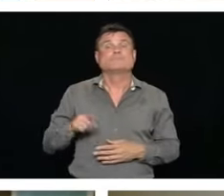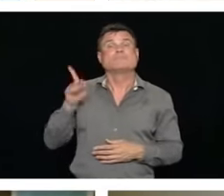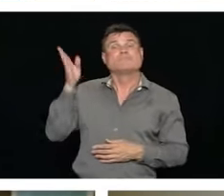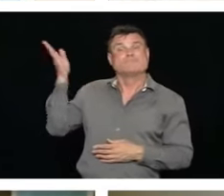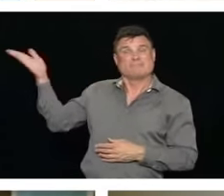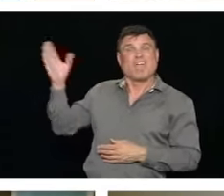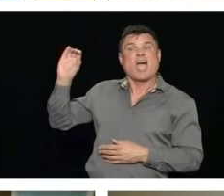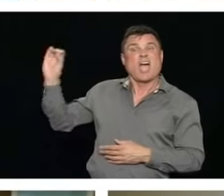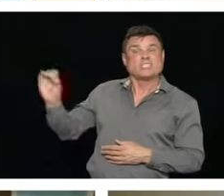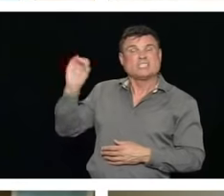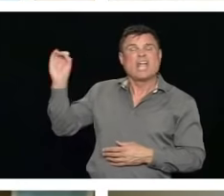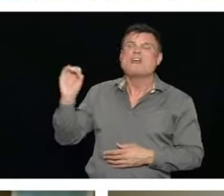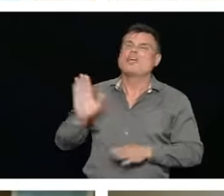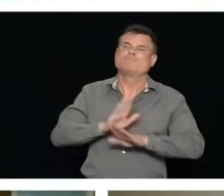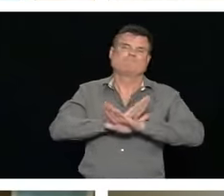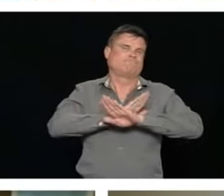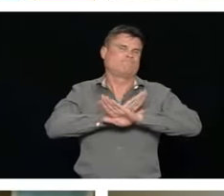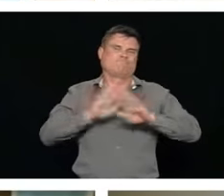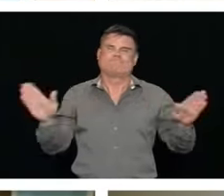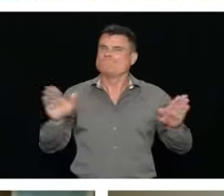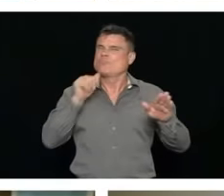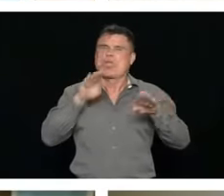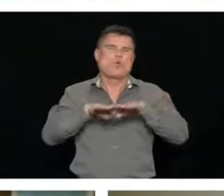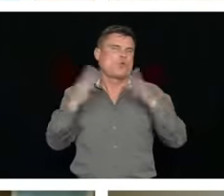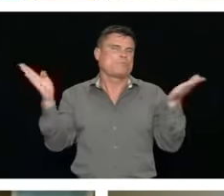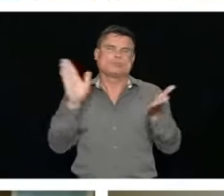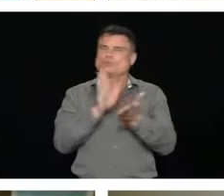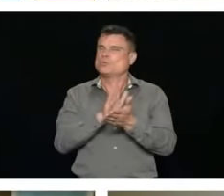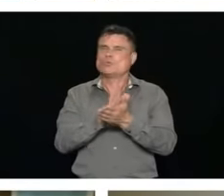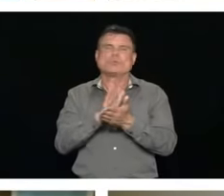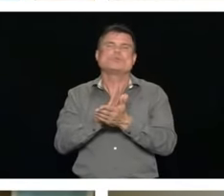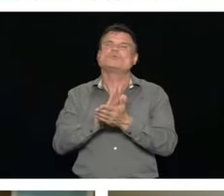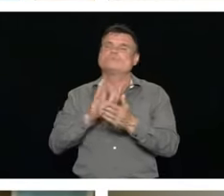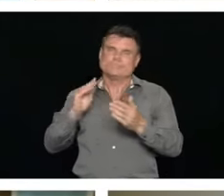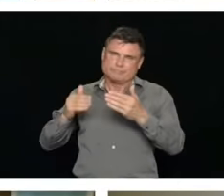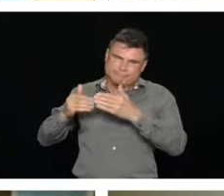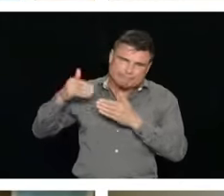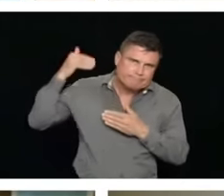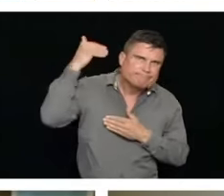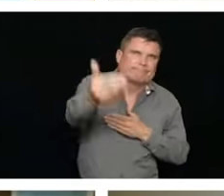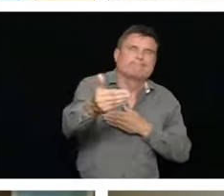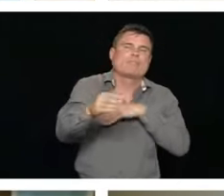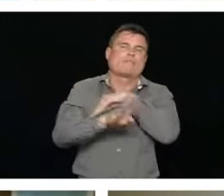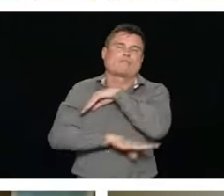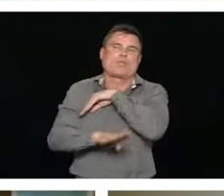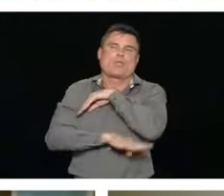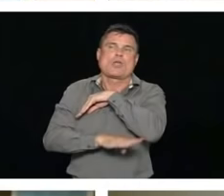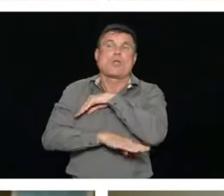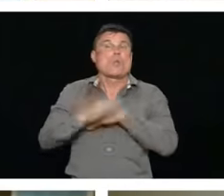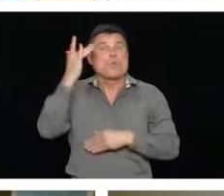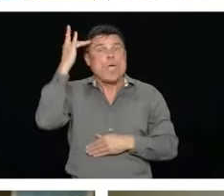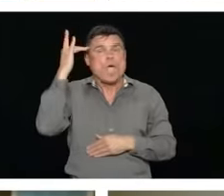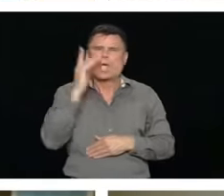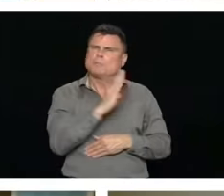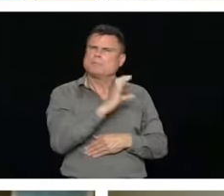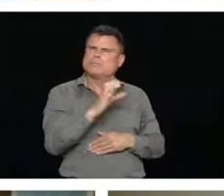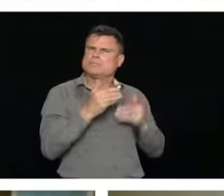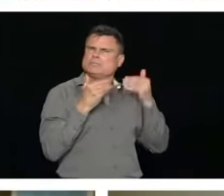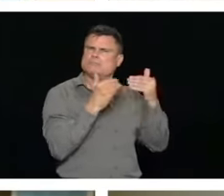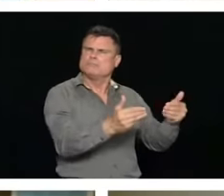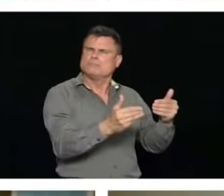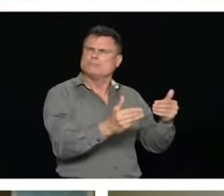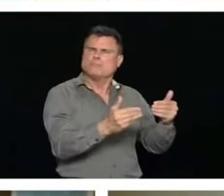think Ontario was looking for an opportunity to reopen schools, but they're in a different position right now than British Columbia. We